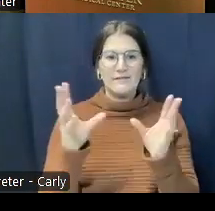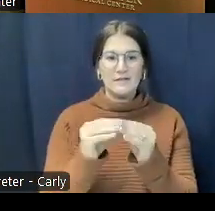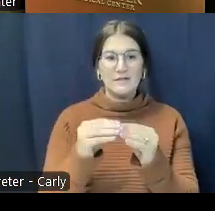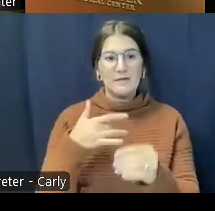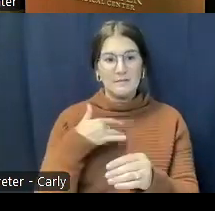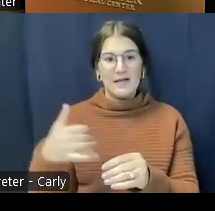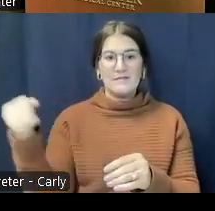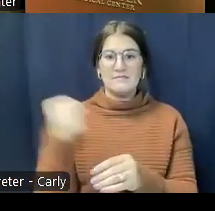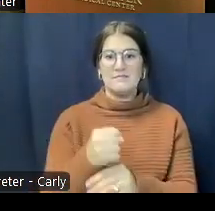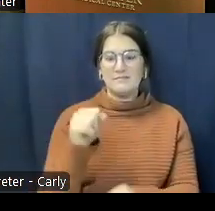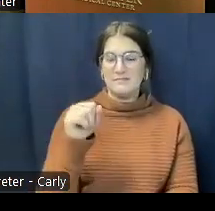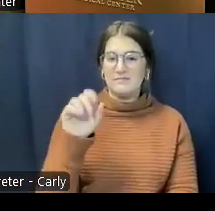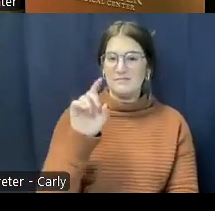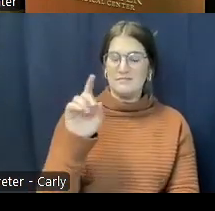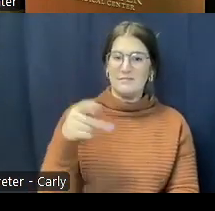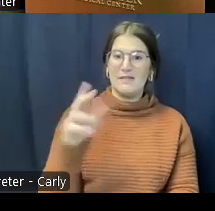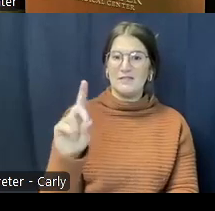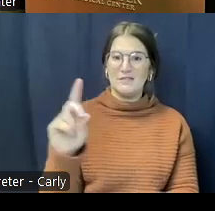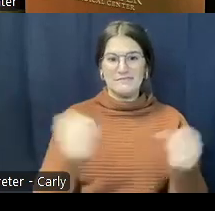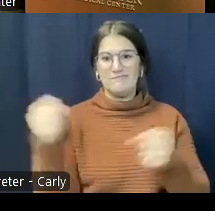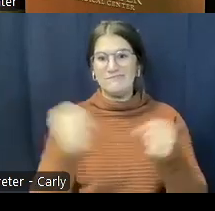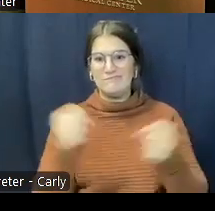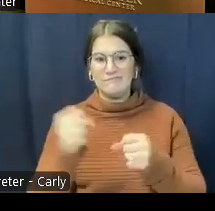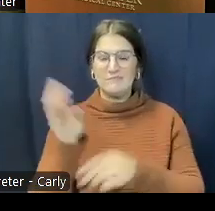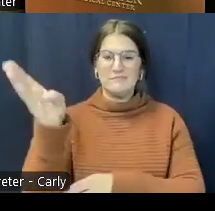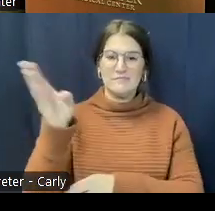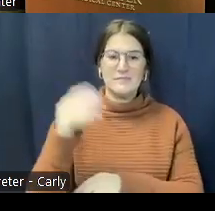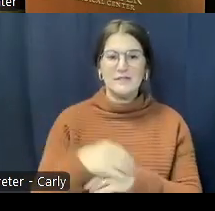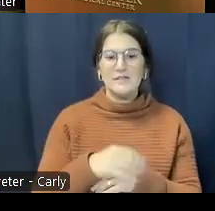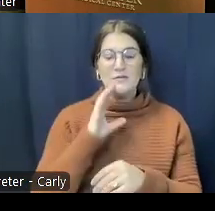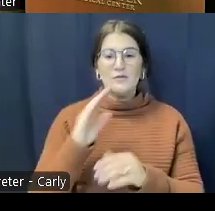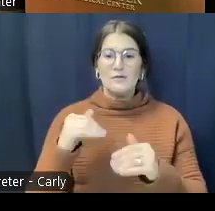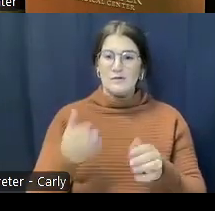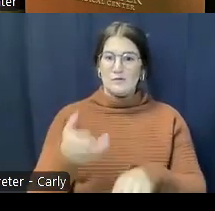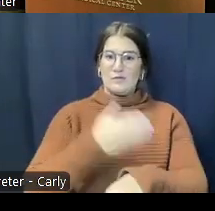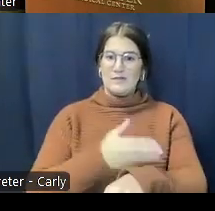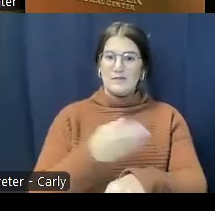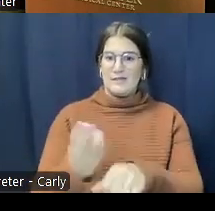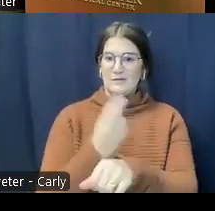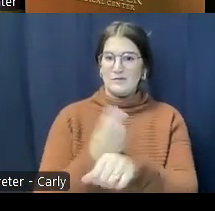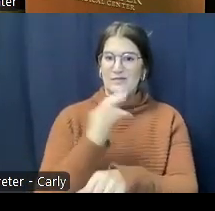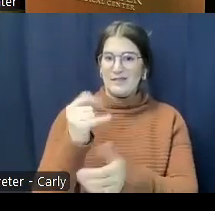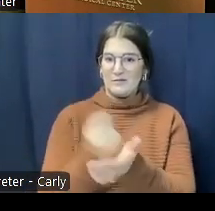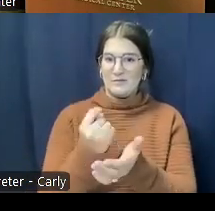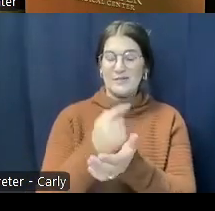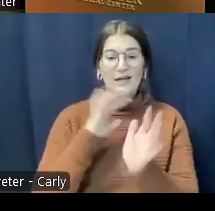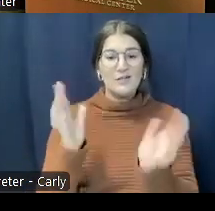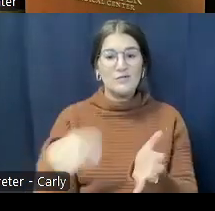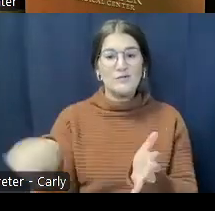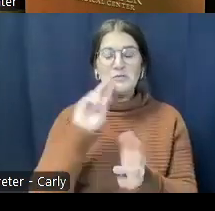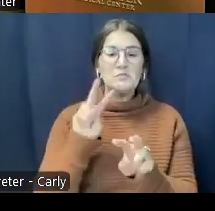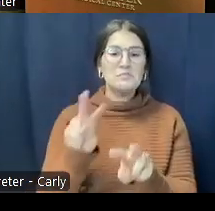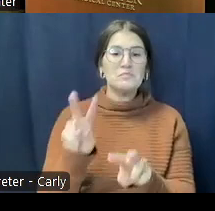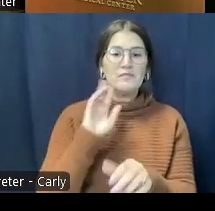Abbas, to increase the knowledge of FND and the use of ISTDP as a treatment. I encourage you to be on the lookout for the